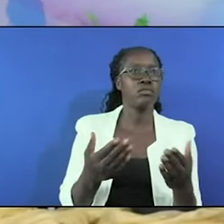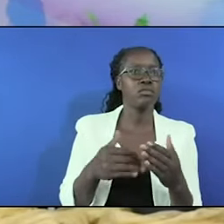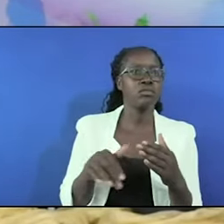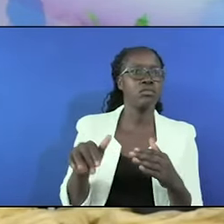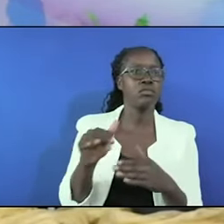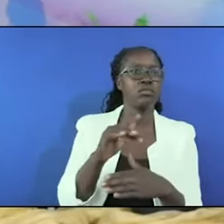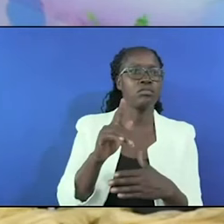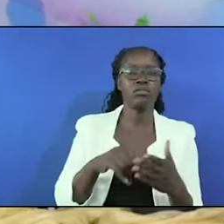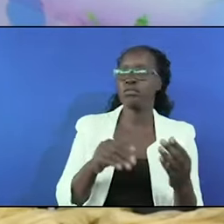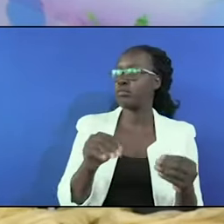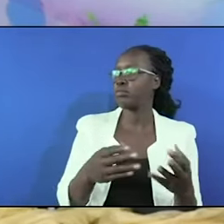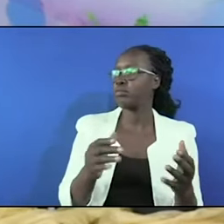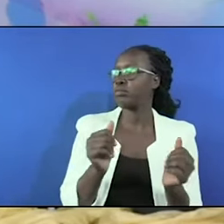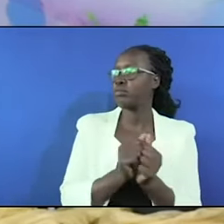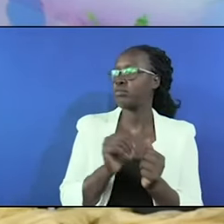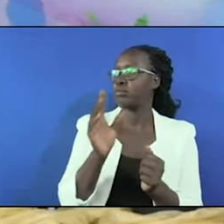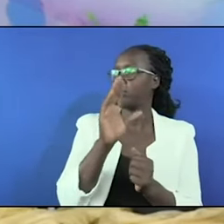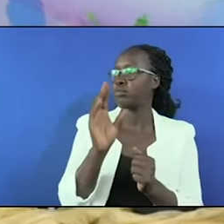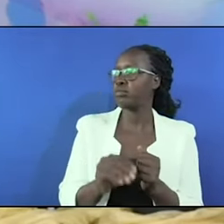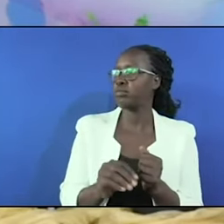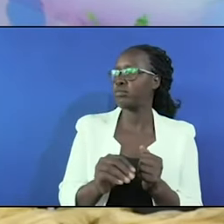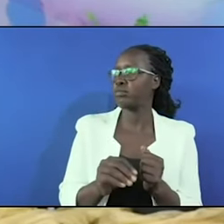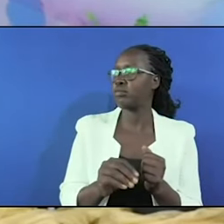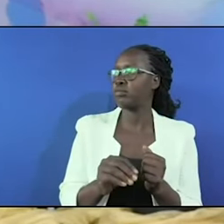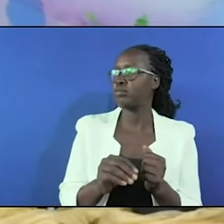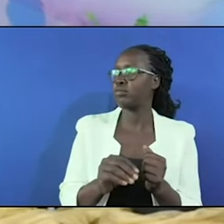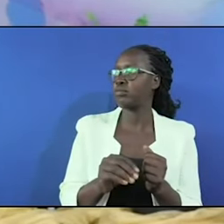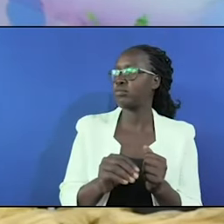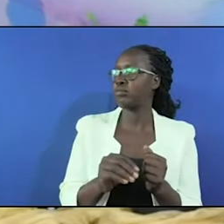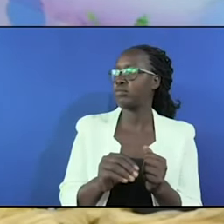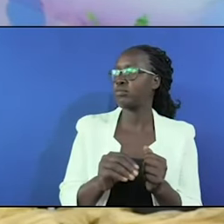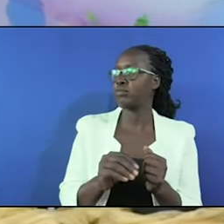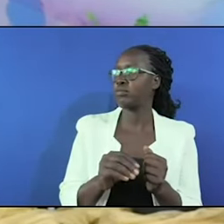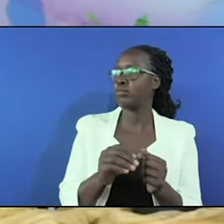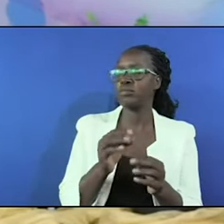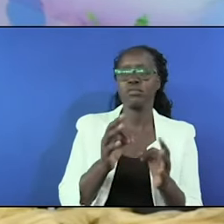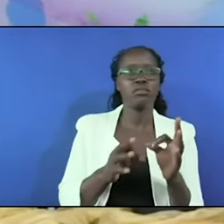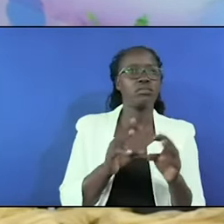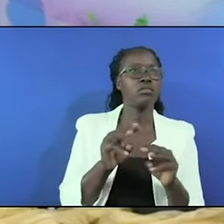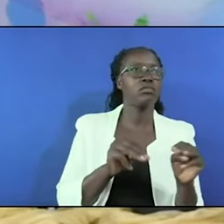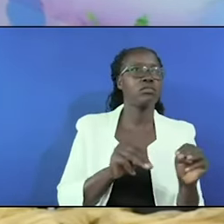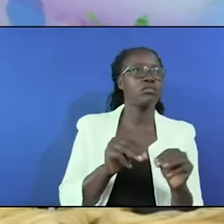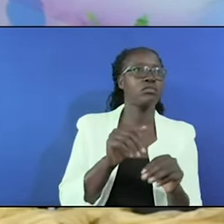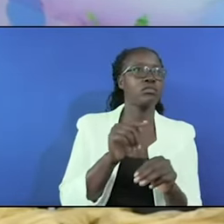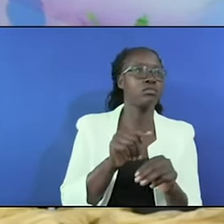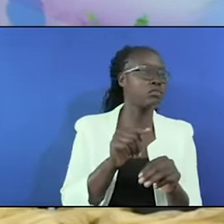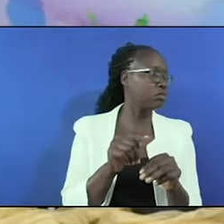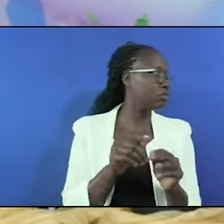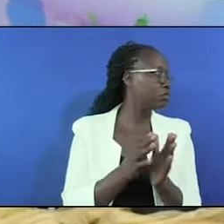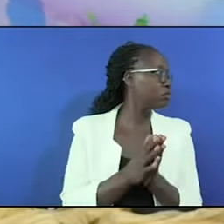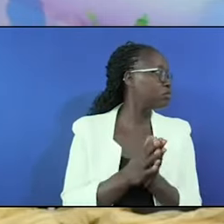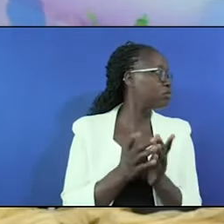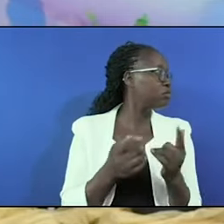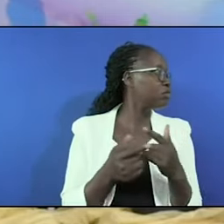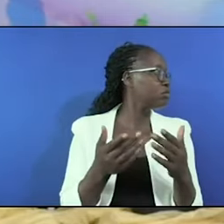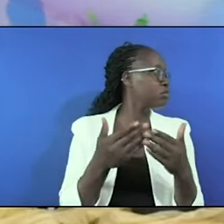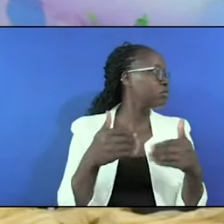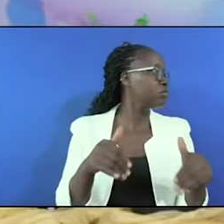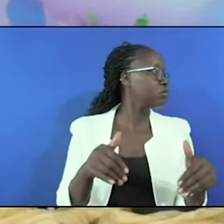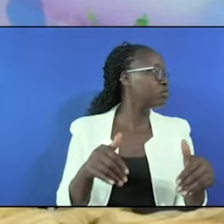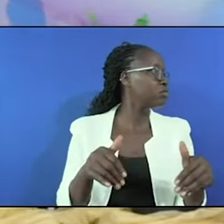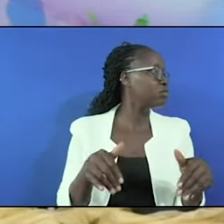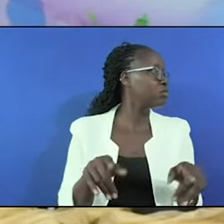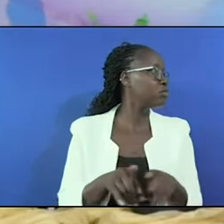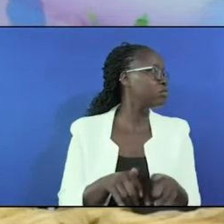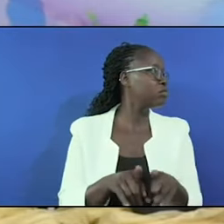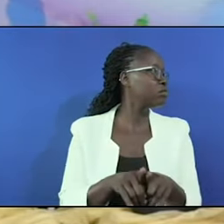get as 10%. If you think you manage to give that, I want you to come in front here because I am